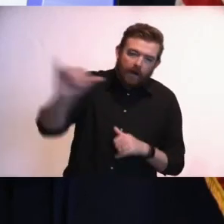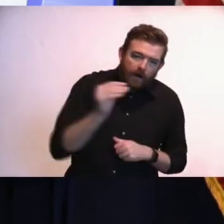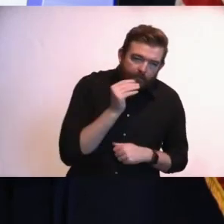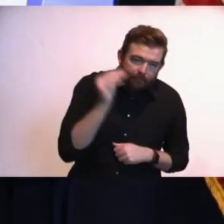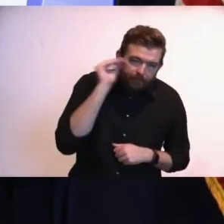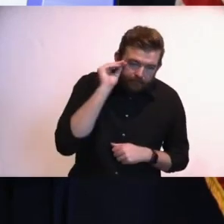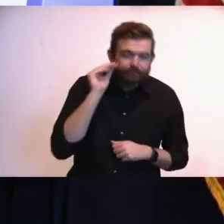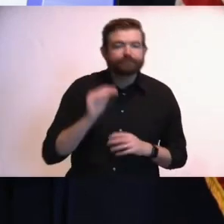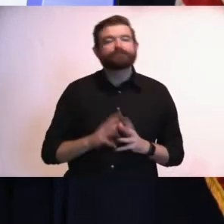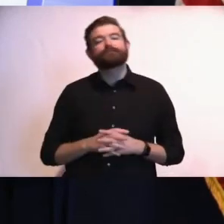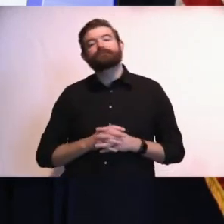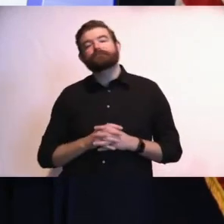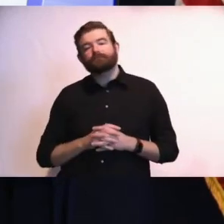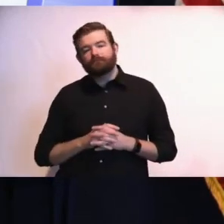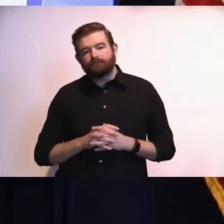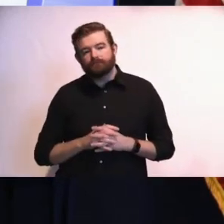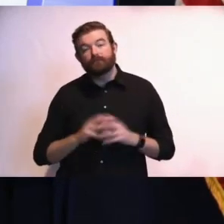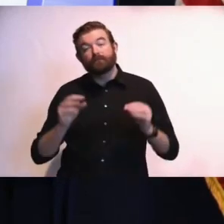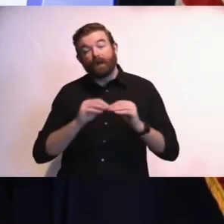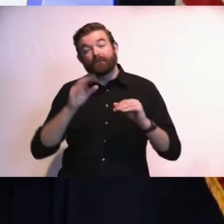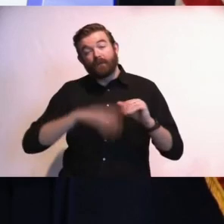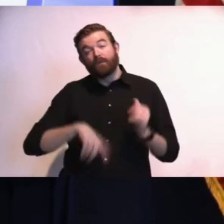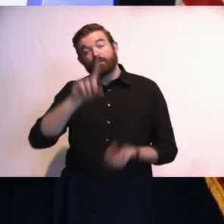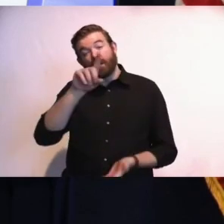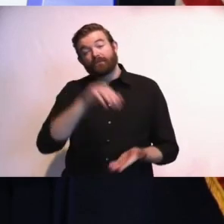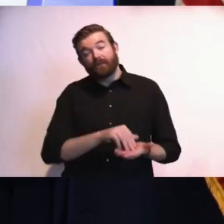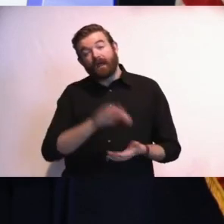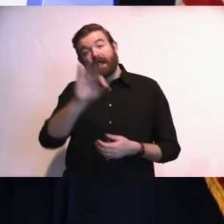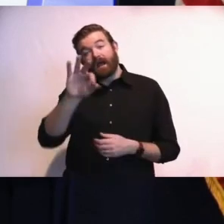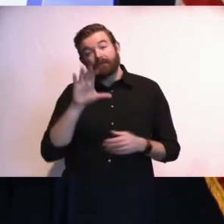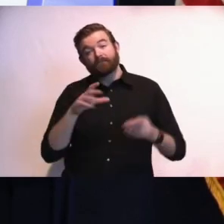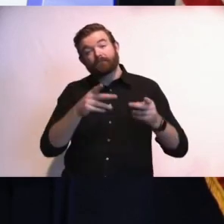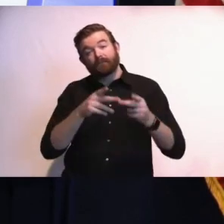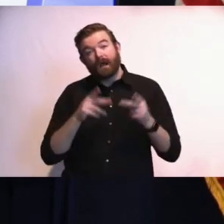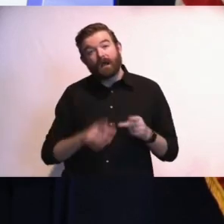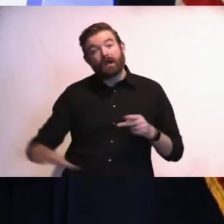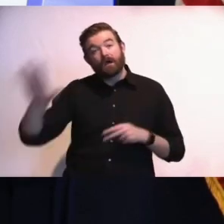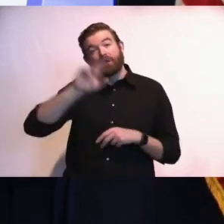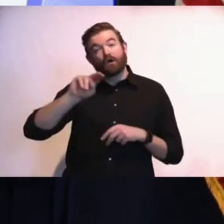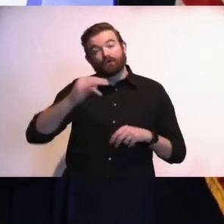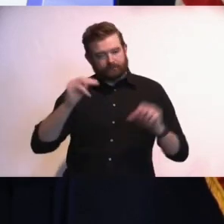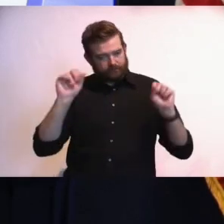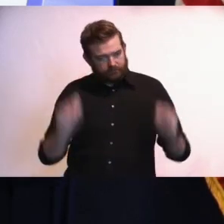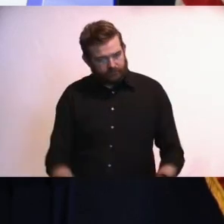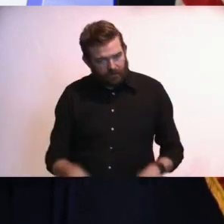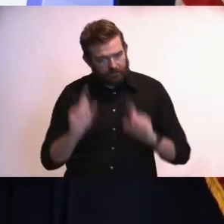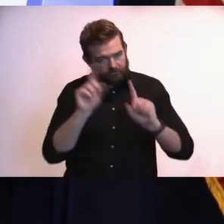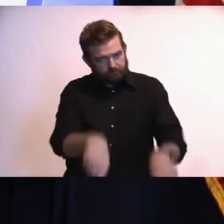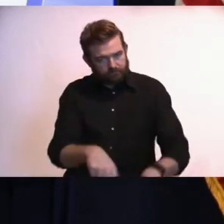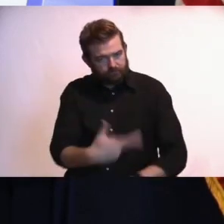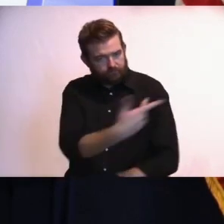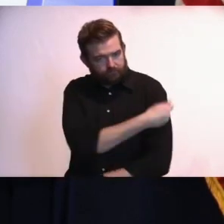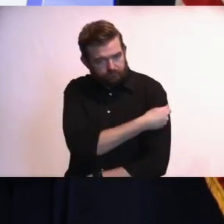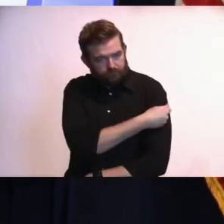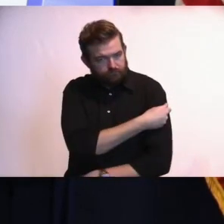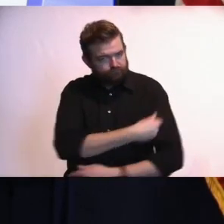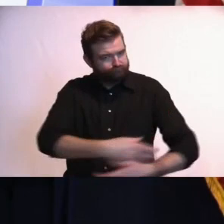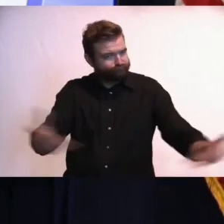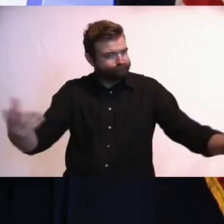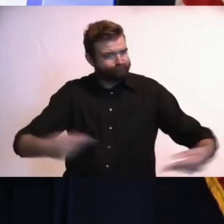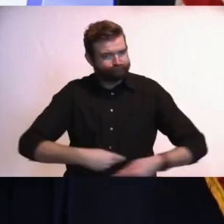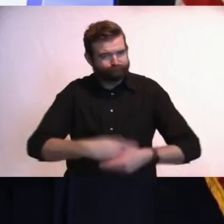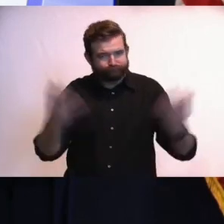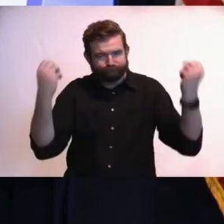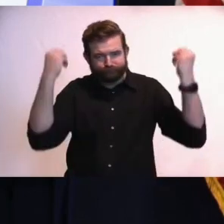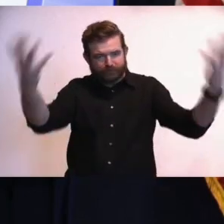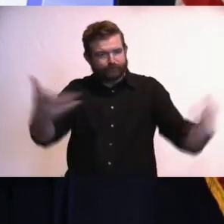than 1,900 vaccination sites around the state administering vaccine, and we are bringing vaccine to where people